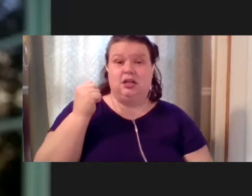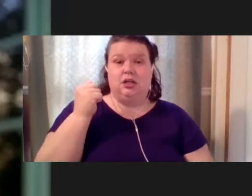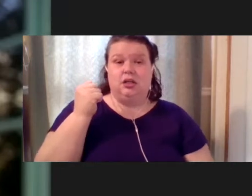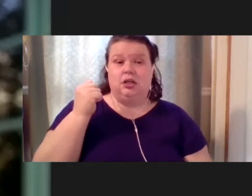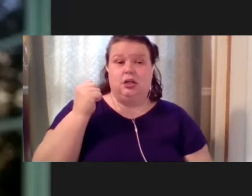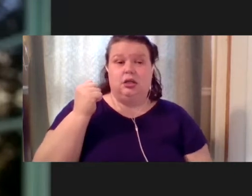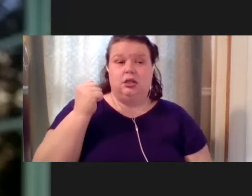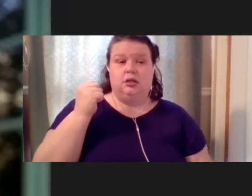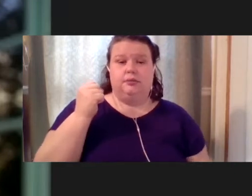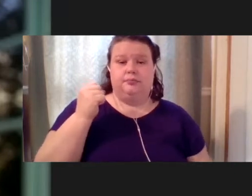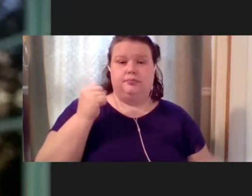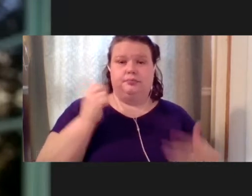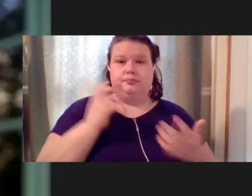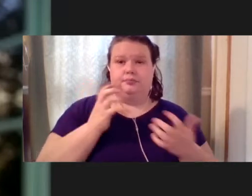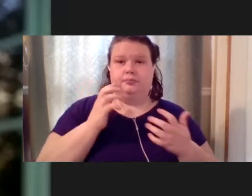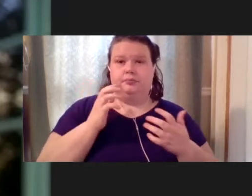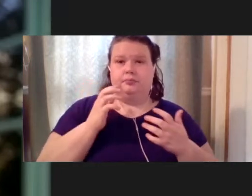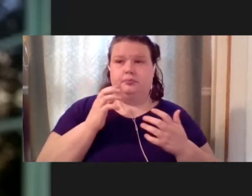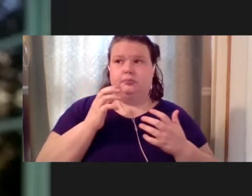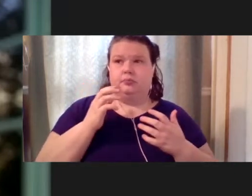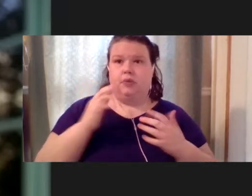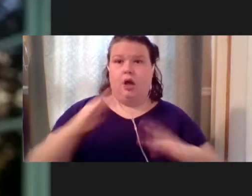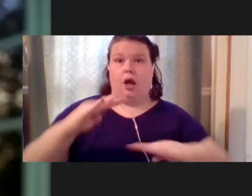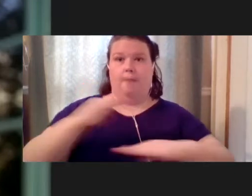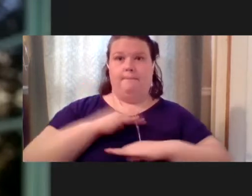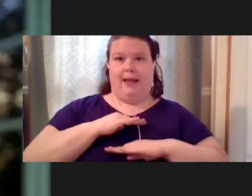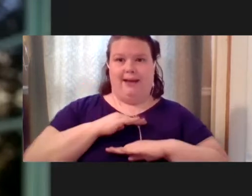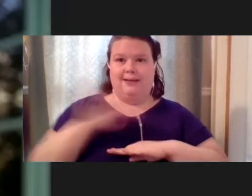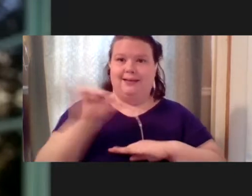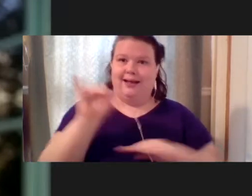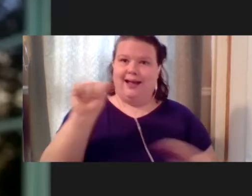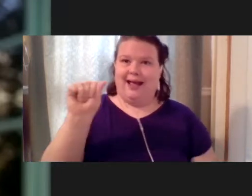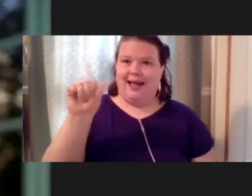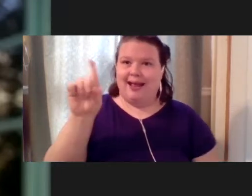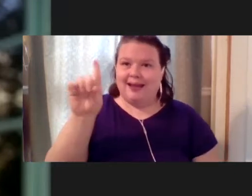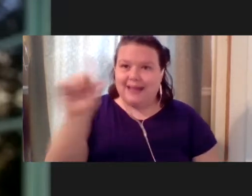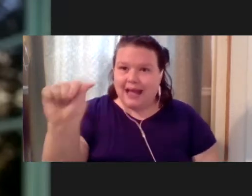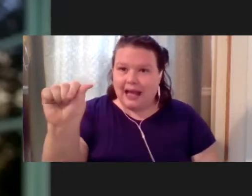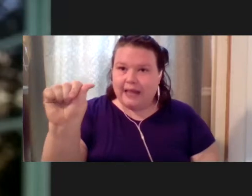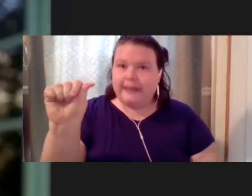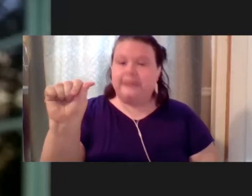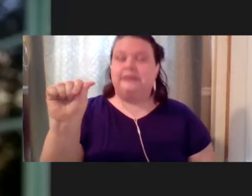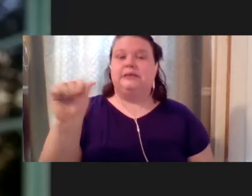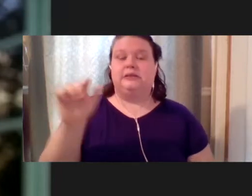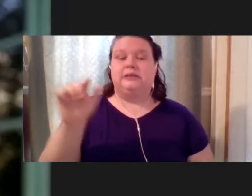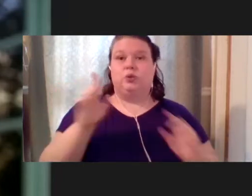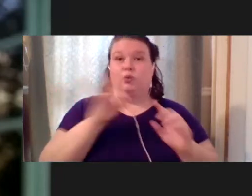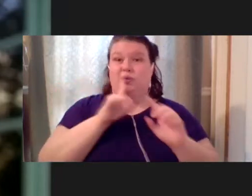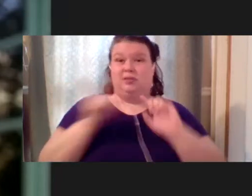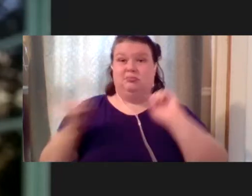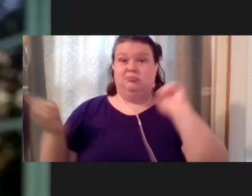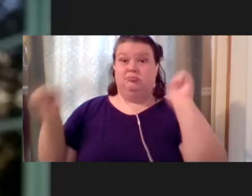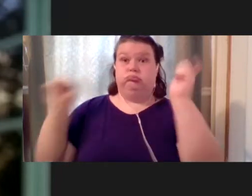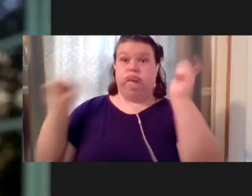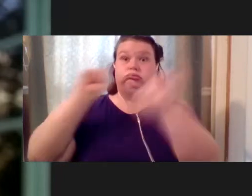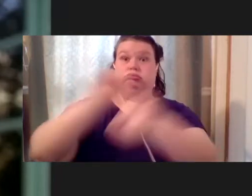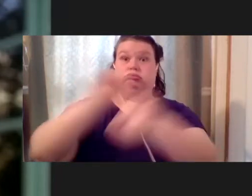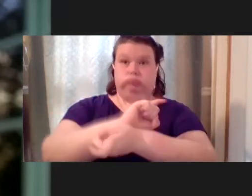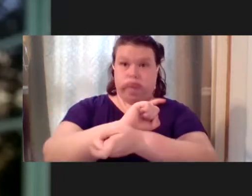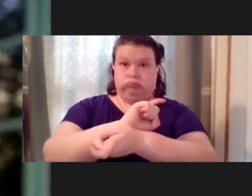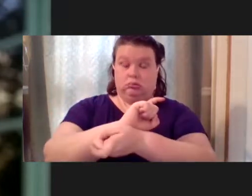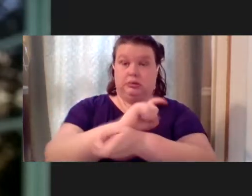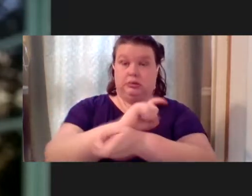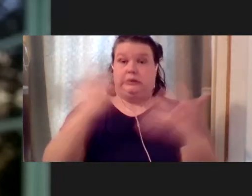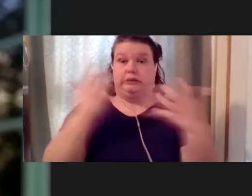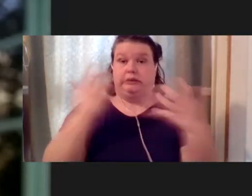changed so much that, you know, ADA compliance and those types of things really make it more challenging